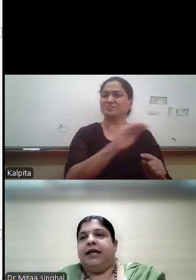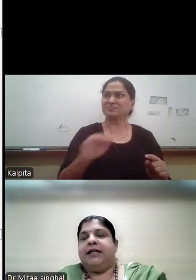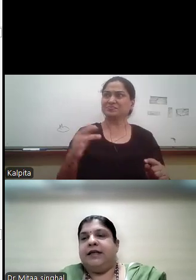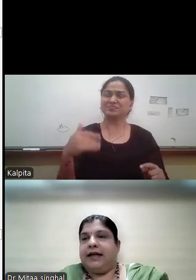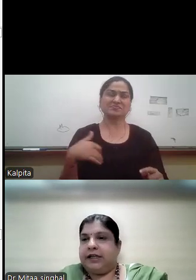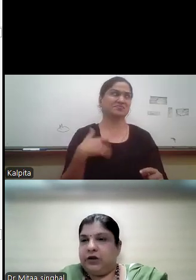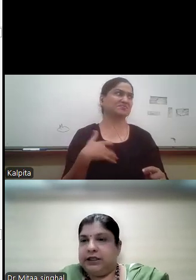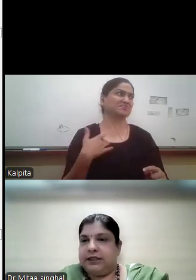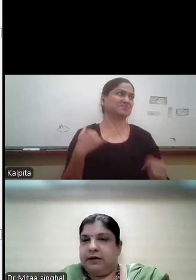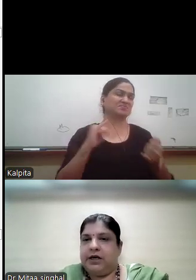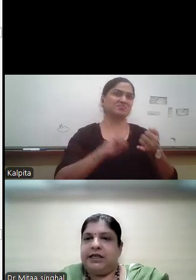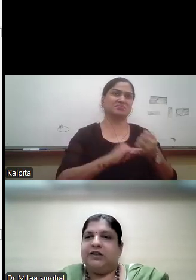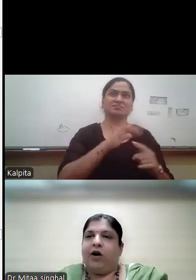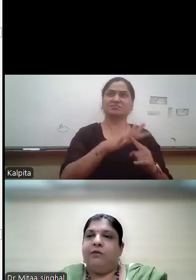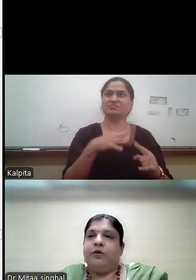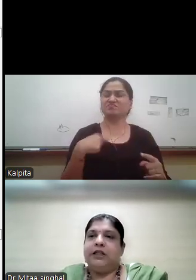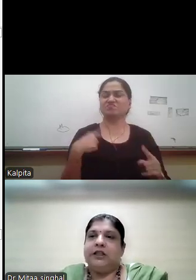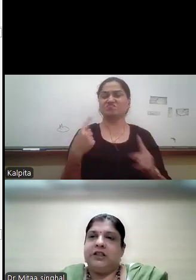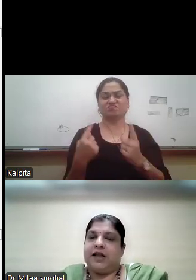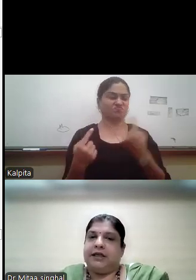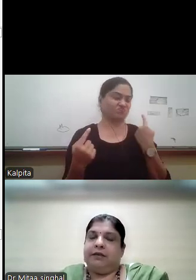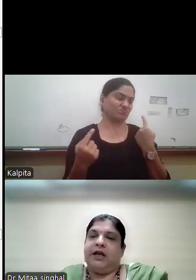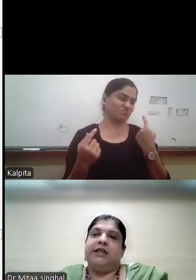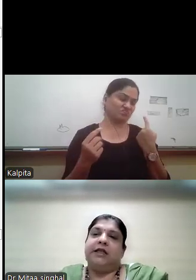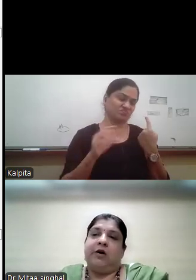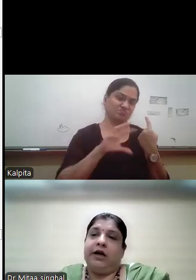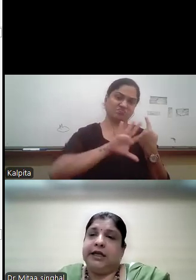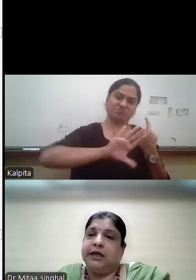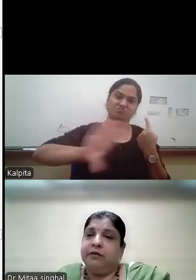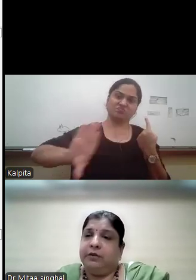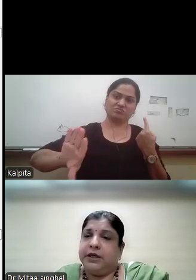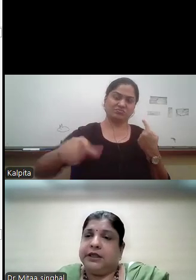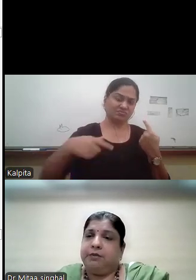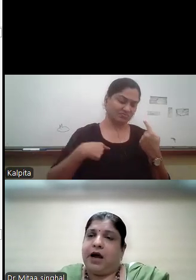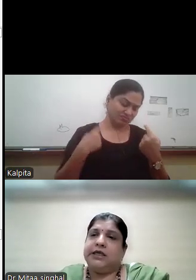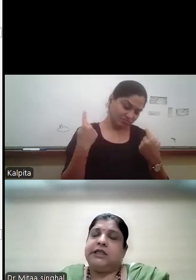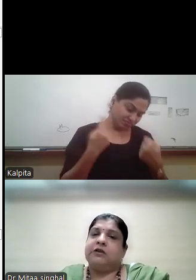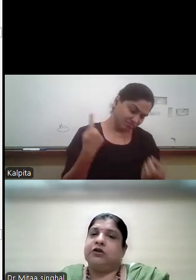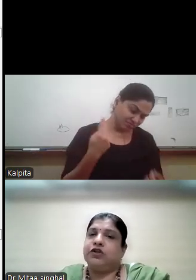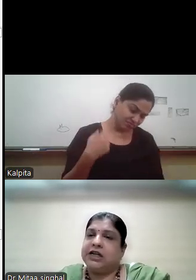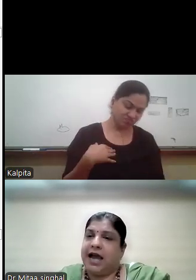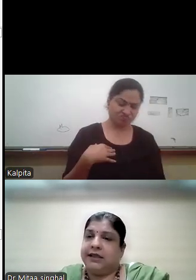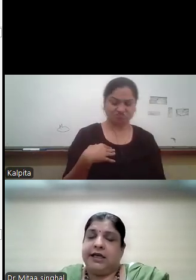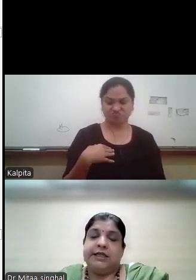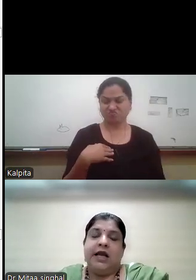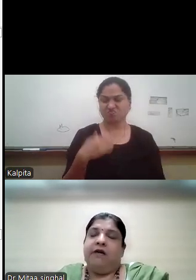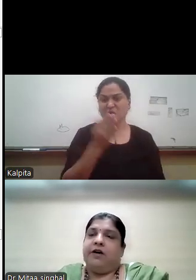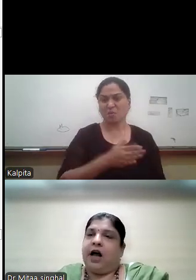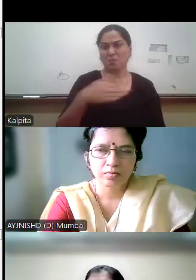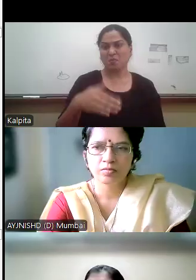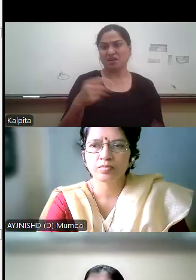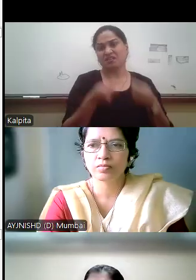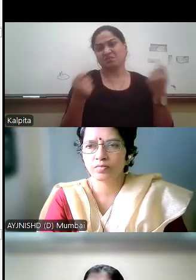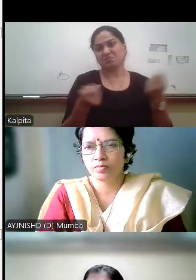bound, he's intellectually disabled, he's not moving in the society. Parents are not taking him for birthday parties, for social gatherings,